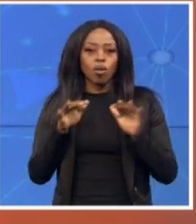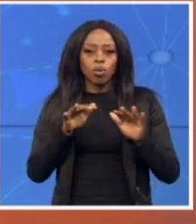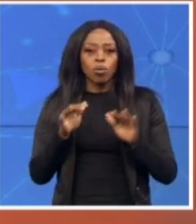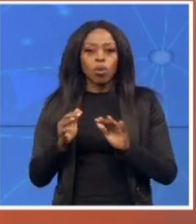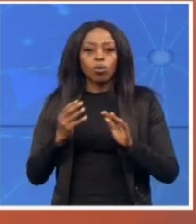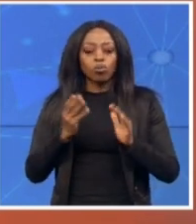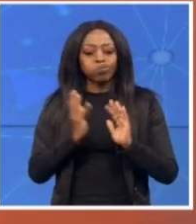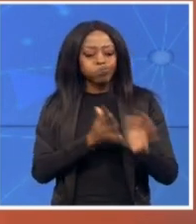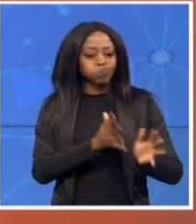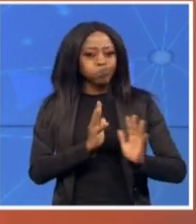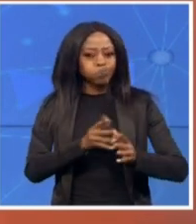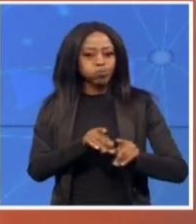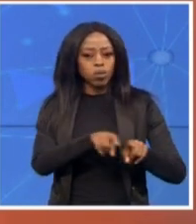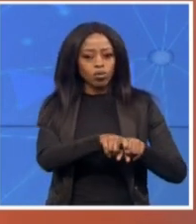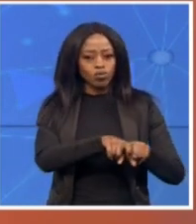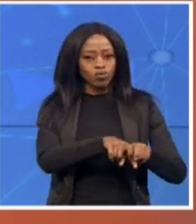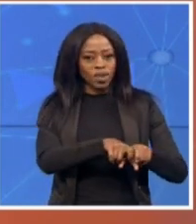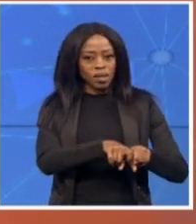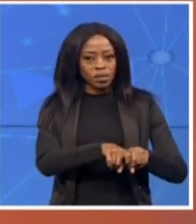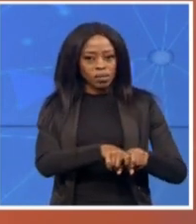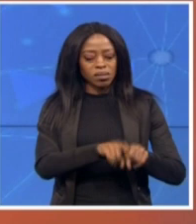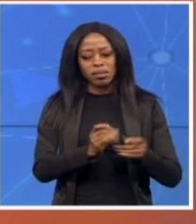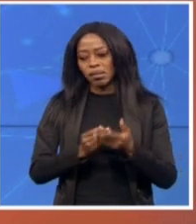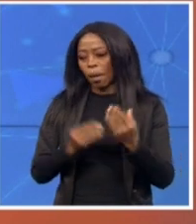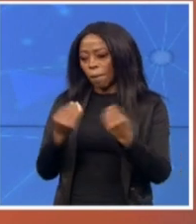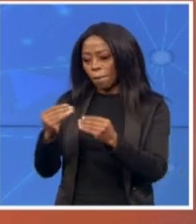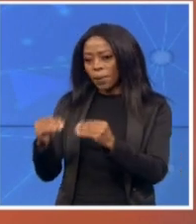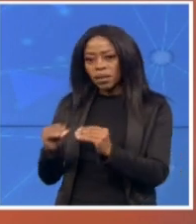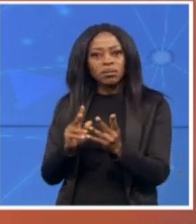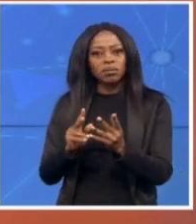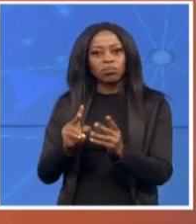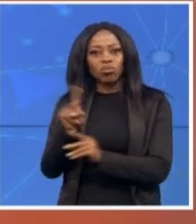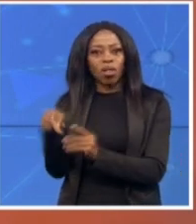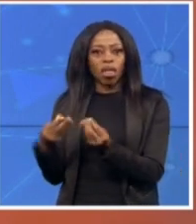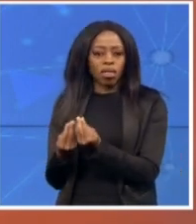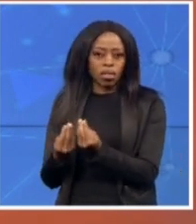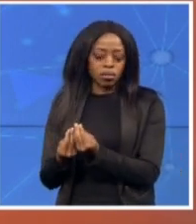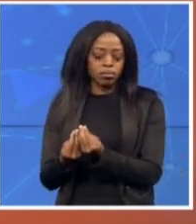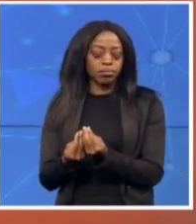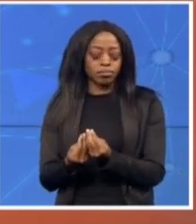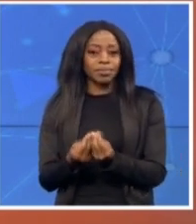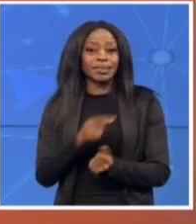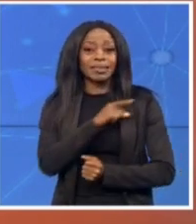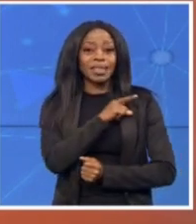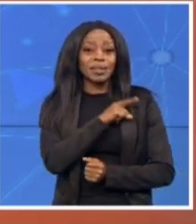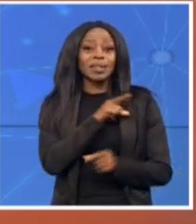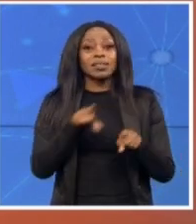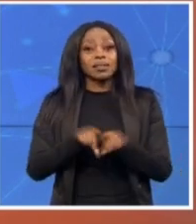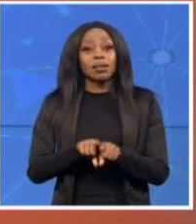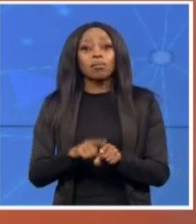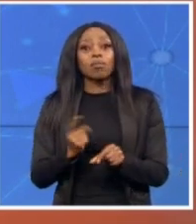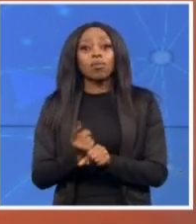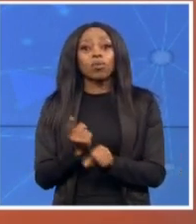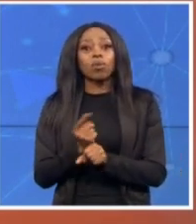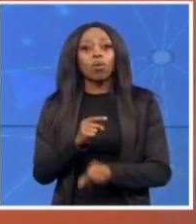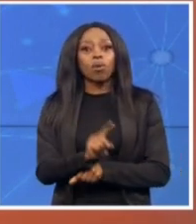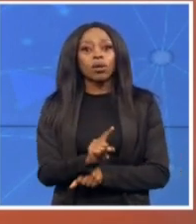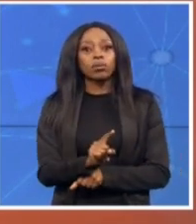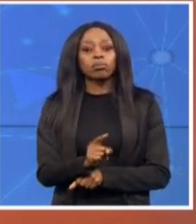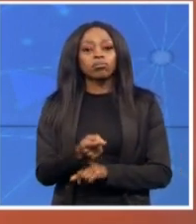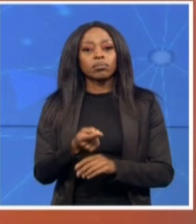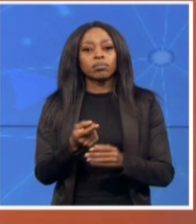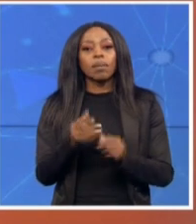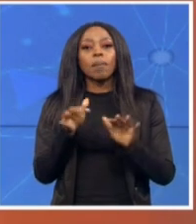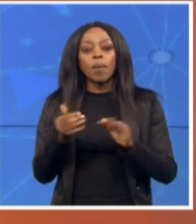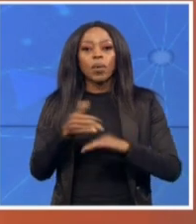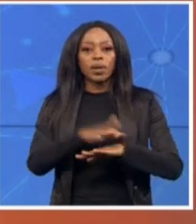they are elsewhere. So therefore, that's why you might find also with the deaths, where, because must be surprised when you